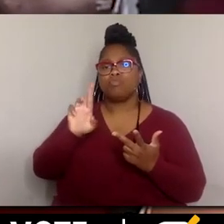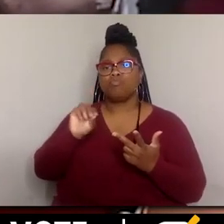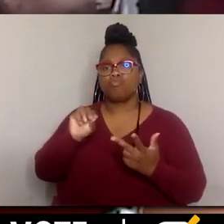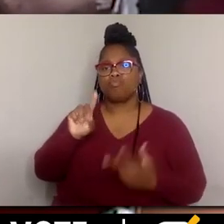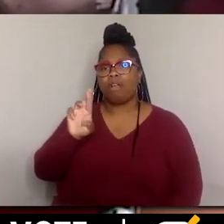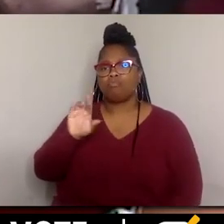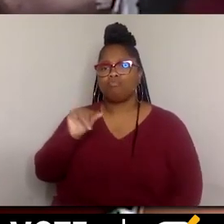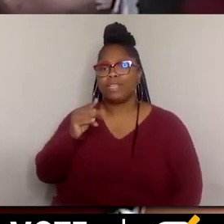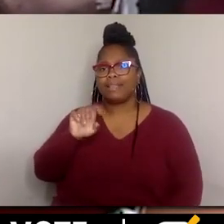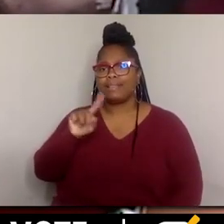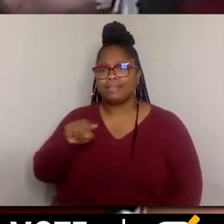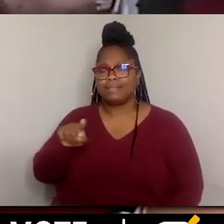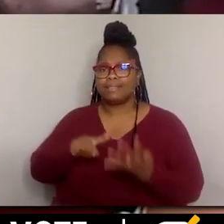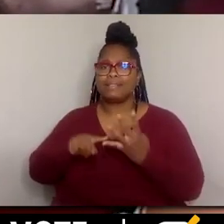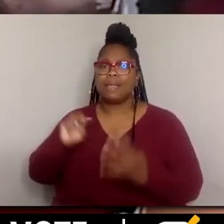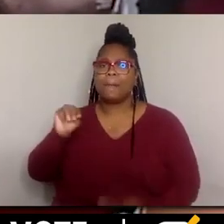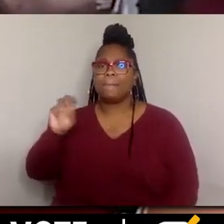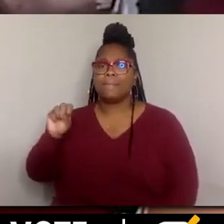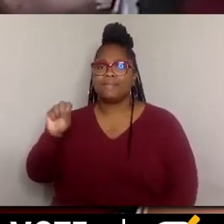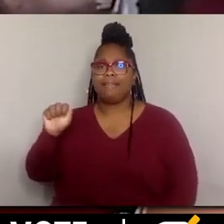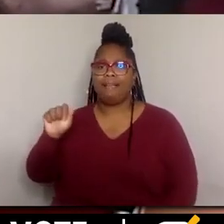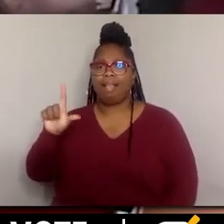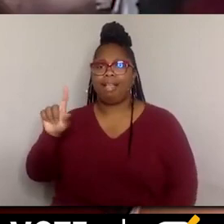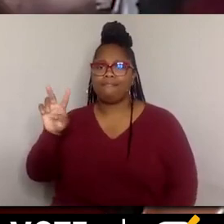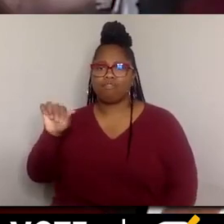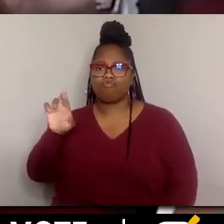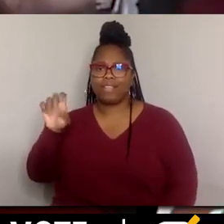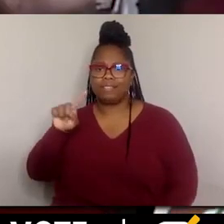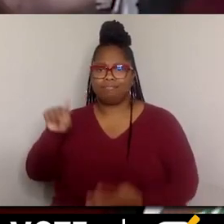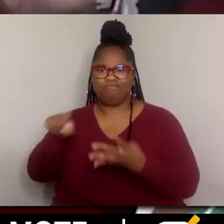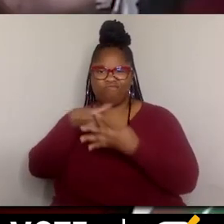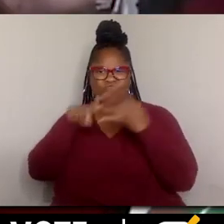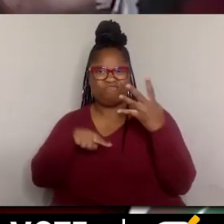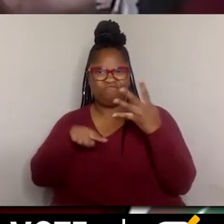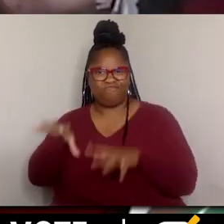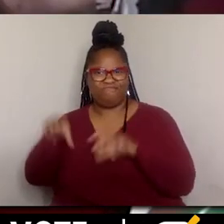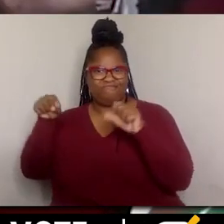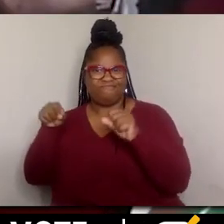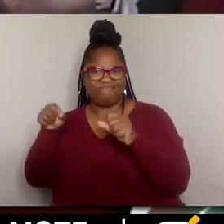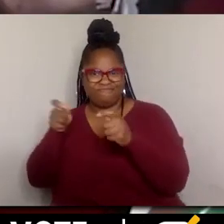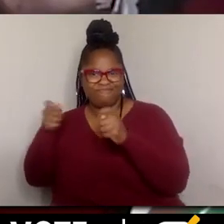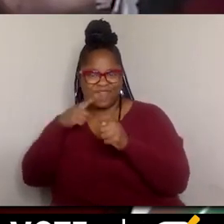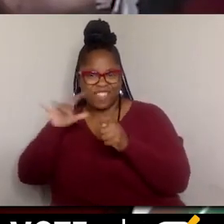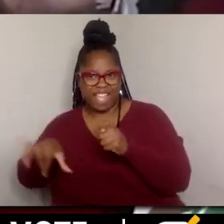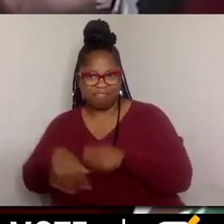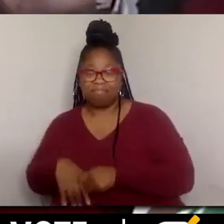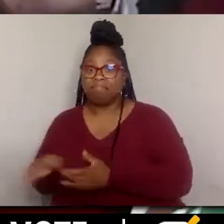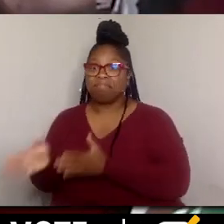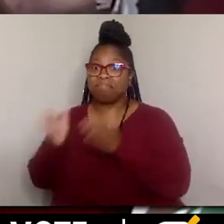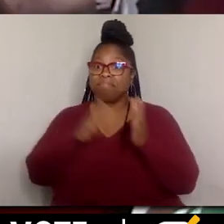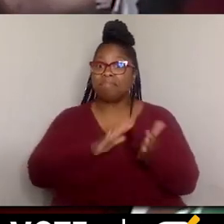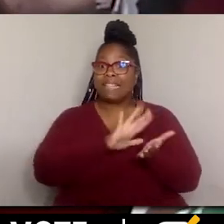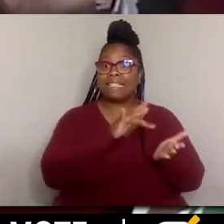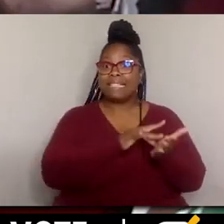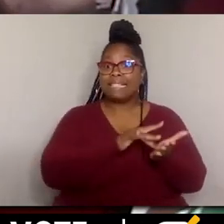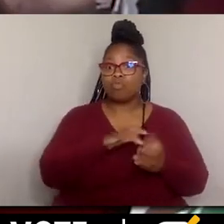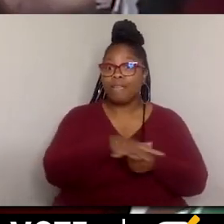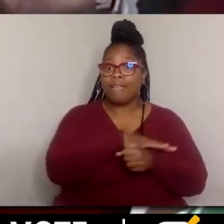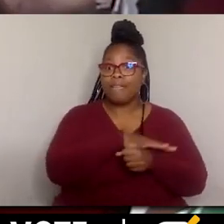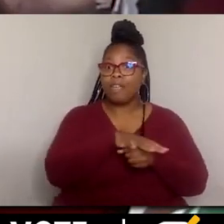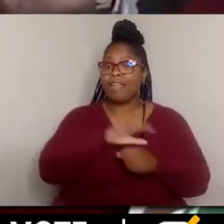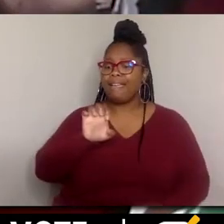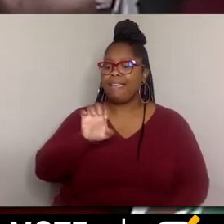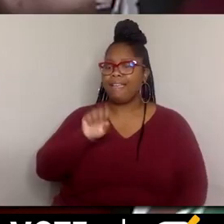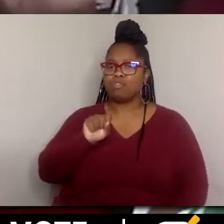Rodriguez and Ms. Alvarez. At Estrella Elementary in the central area, new chapter